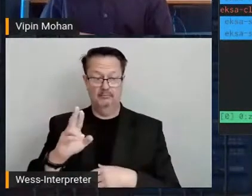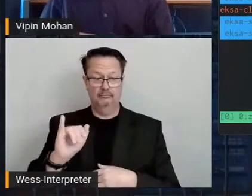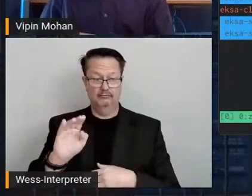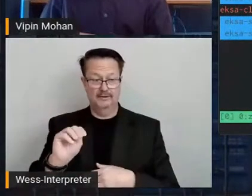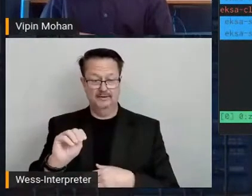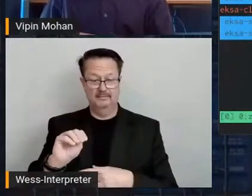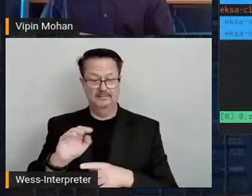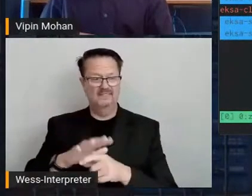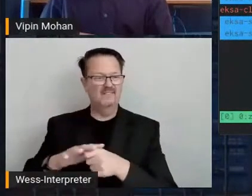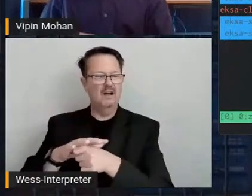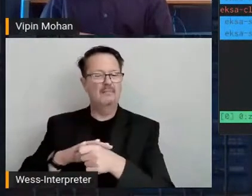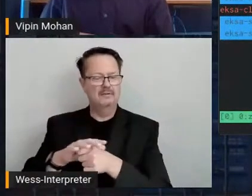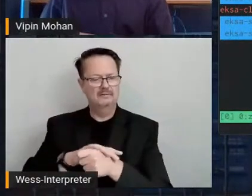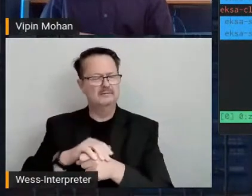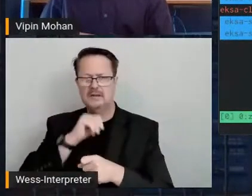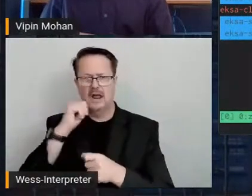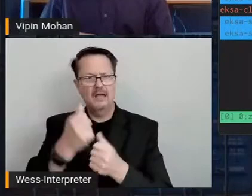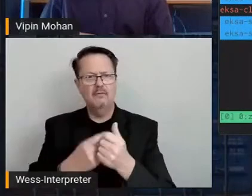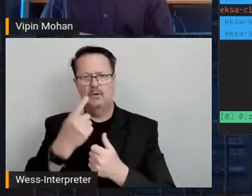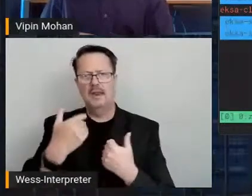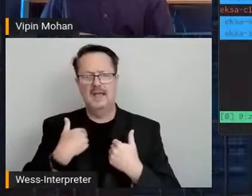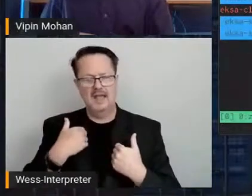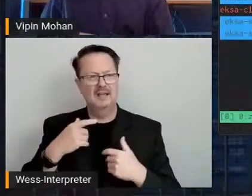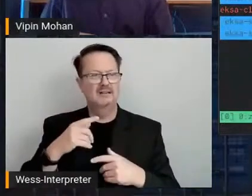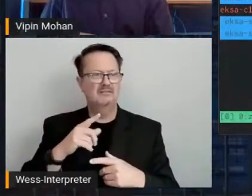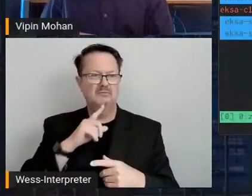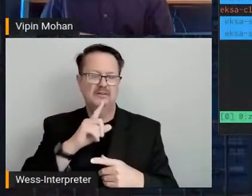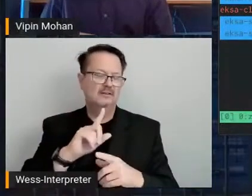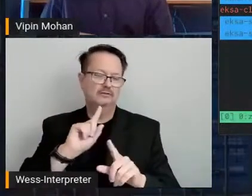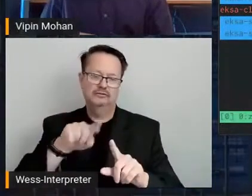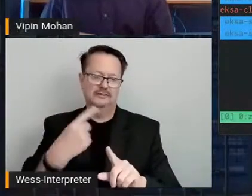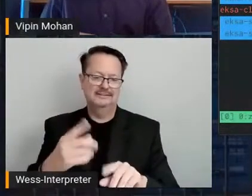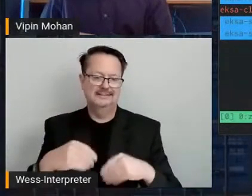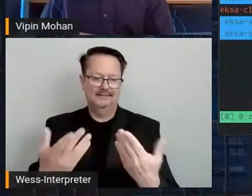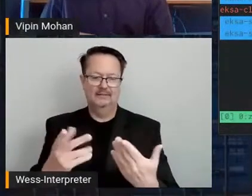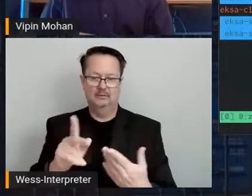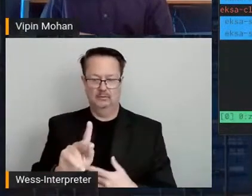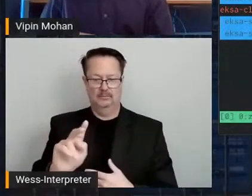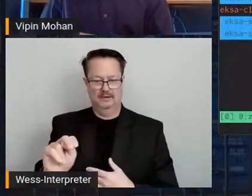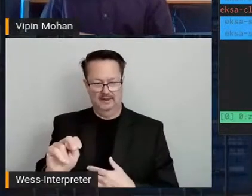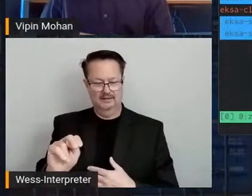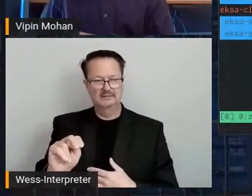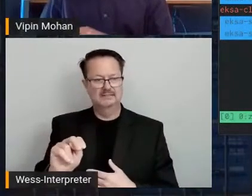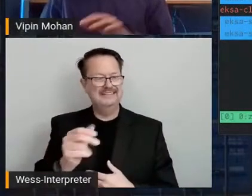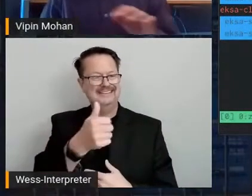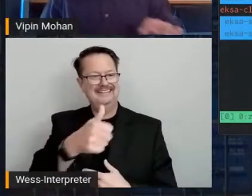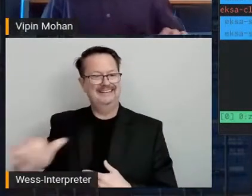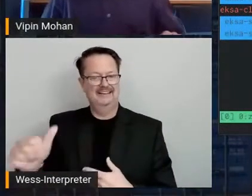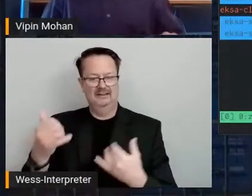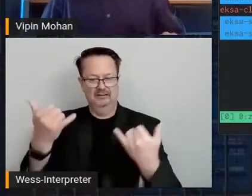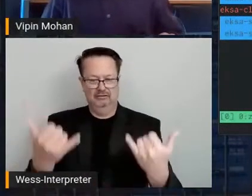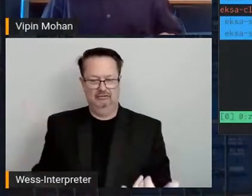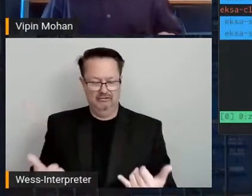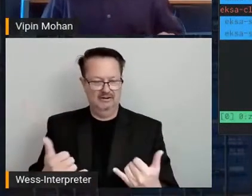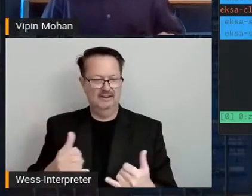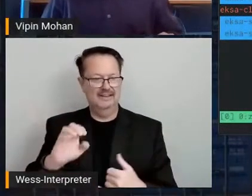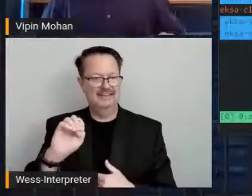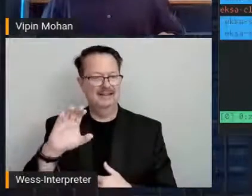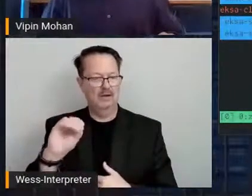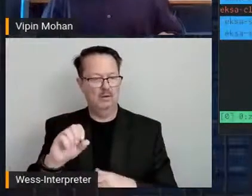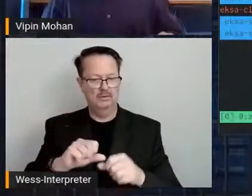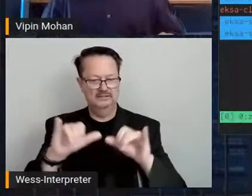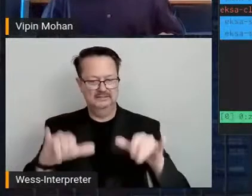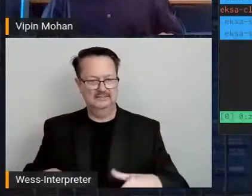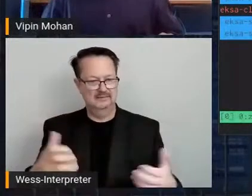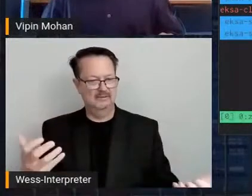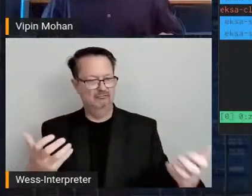and that's fine. At this point, EKS Anywhere is just giving you Kubernetes. Any existing ecosystem integration will still work with